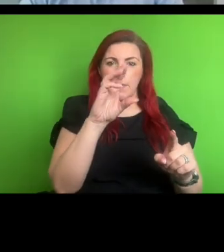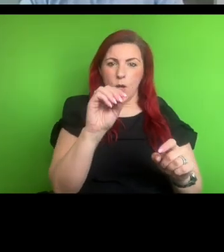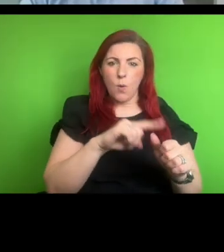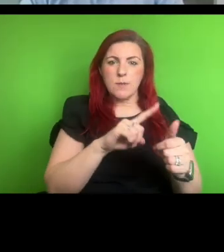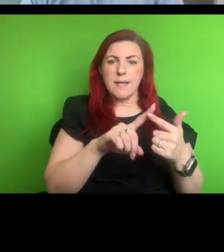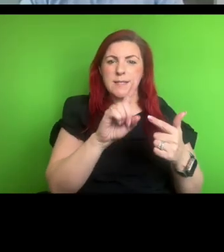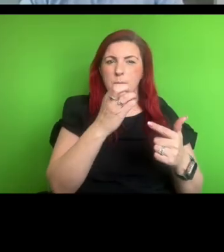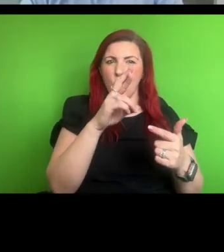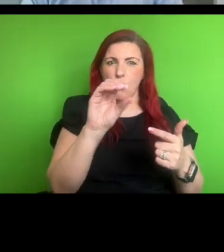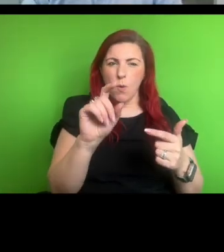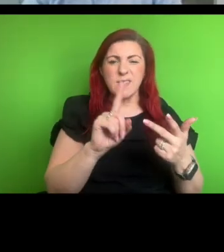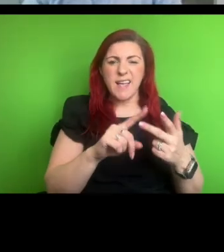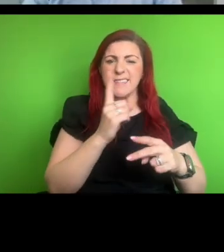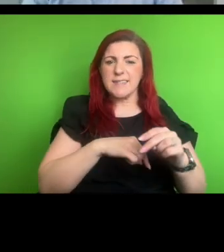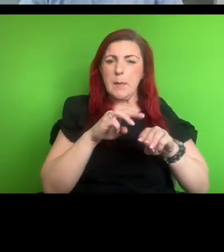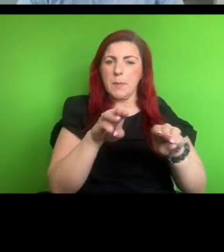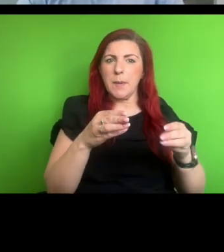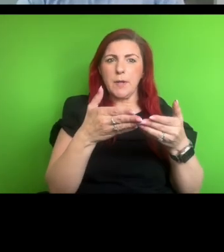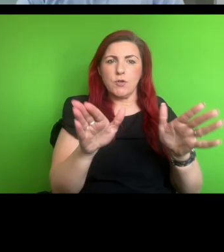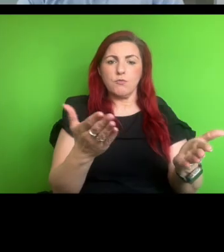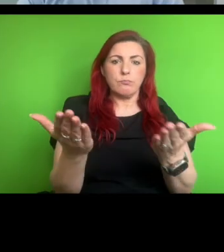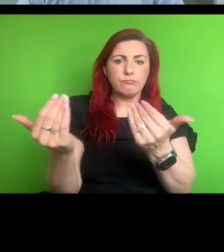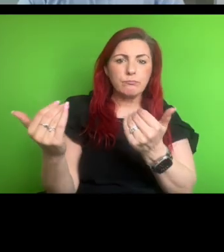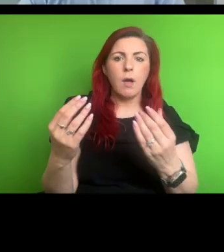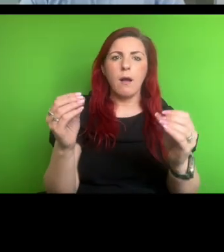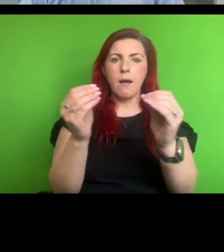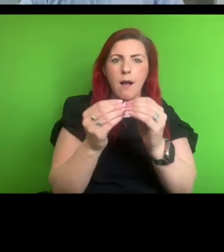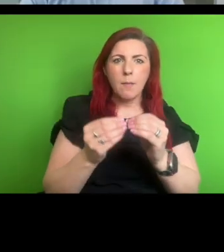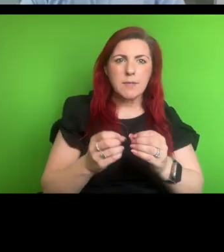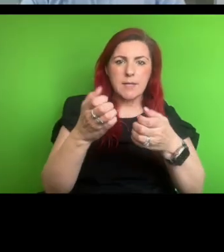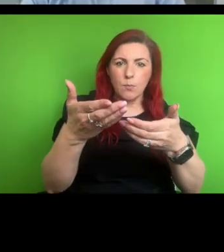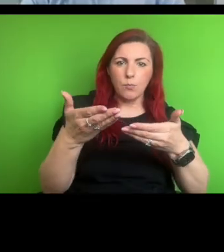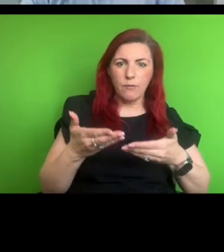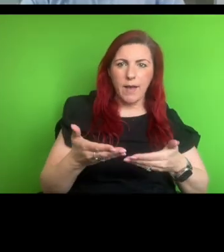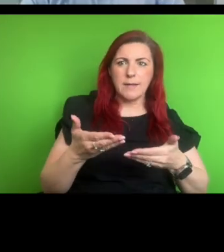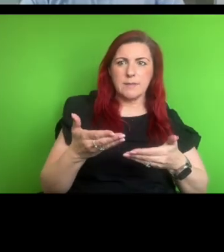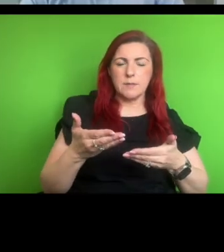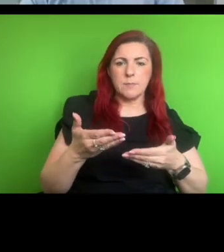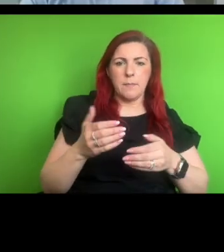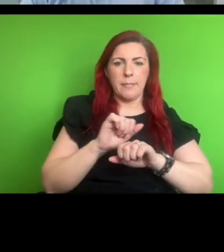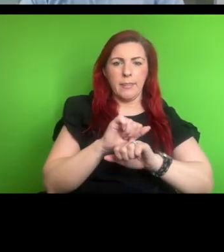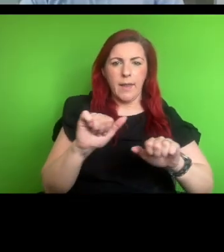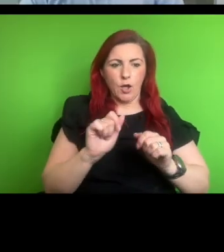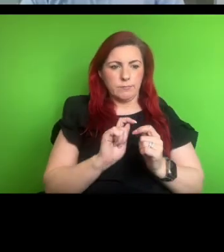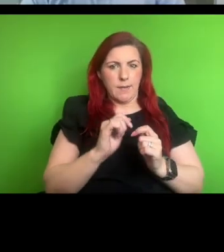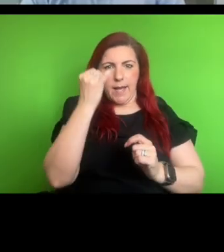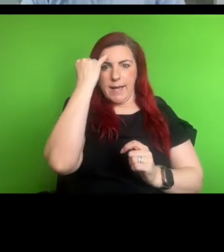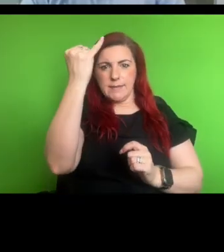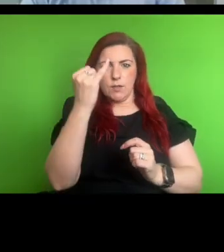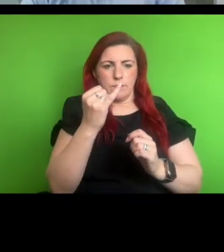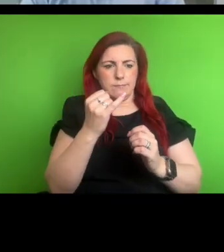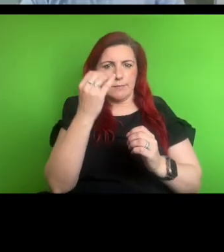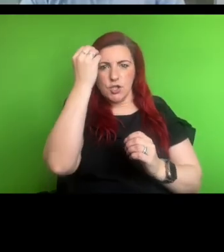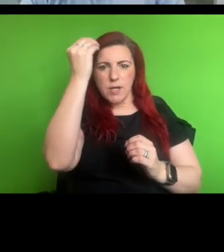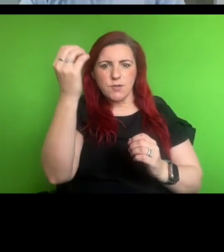to comment on and provide revisions to the requirements of the new European